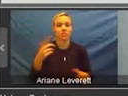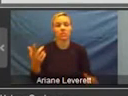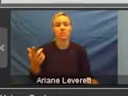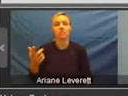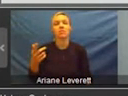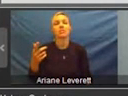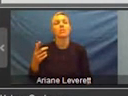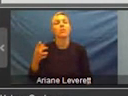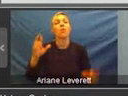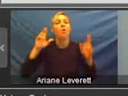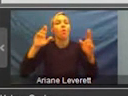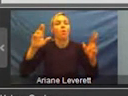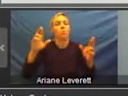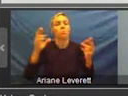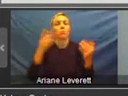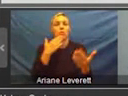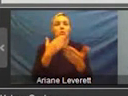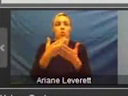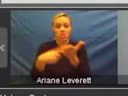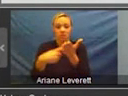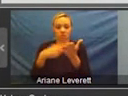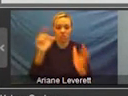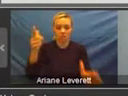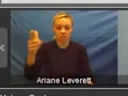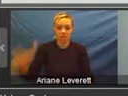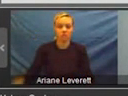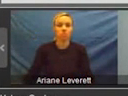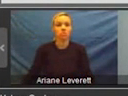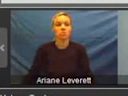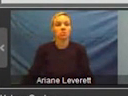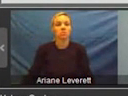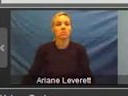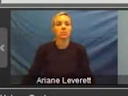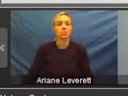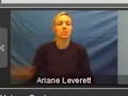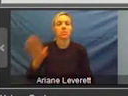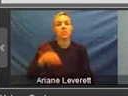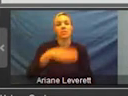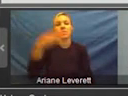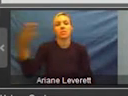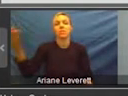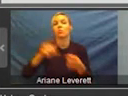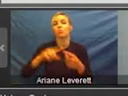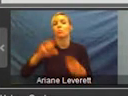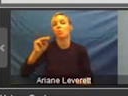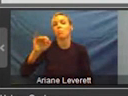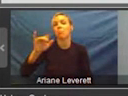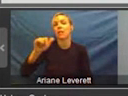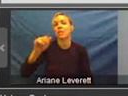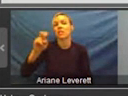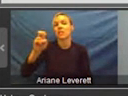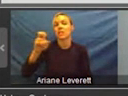fruitful discussion afterwards. So I hand over to Melanie and to Kersti, and the floor is now yours.